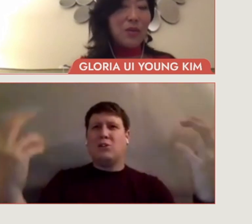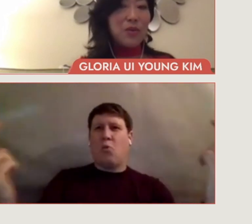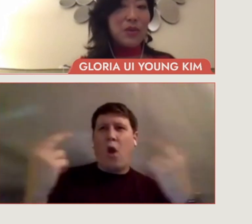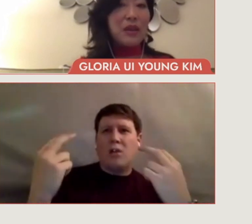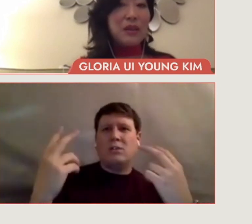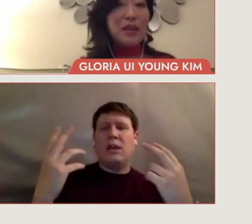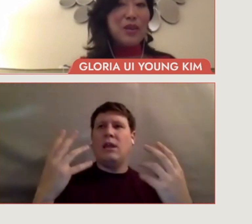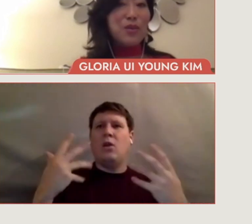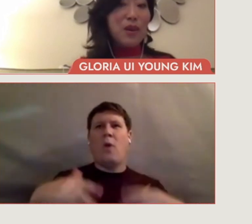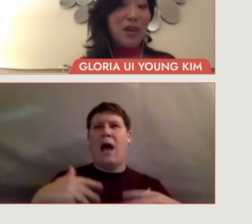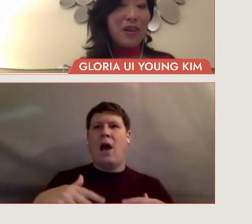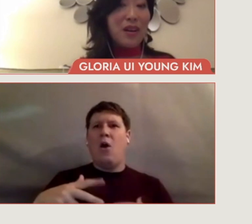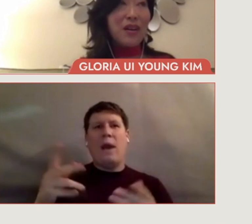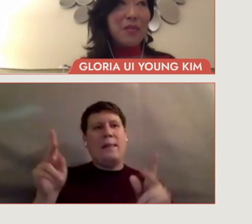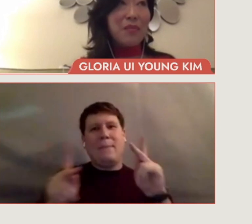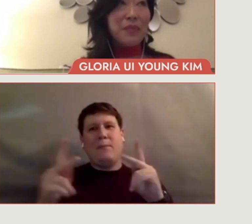know, suddenly you are